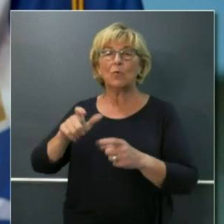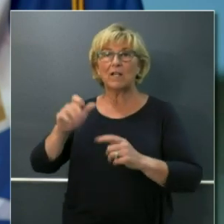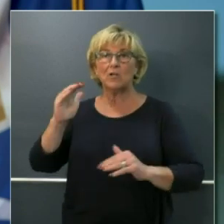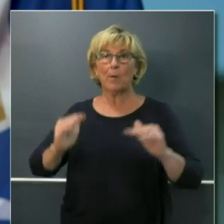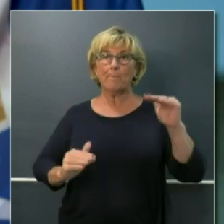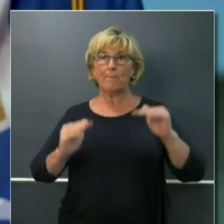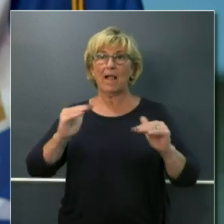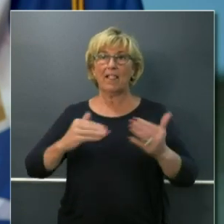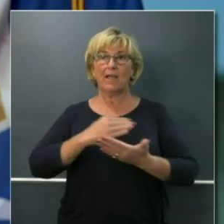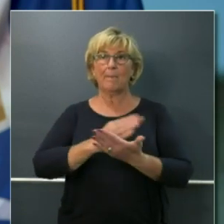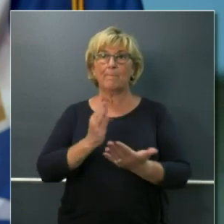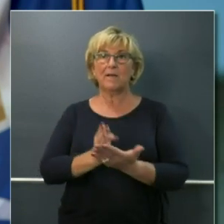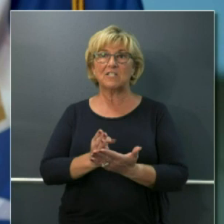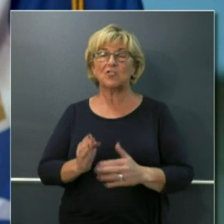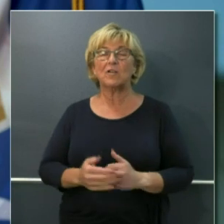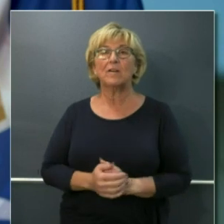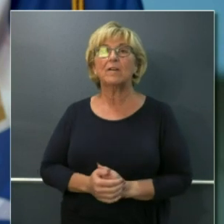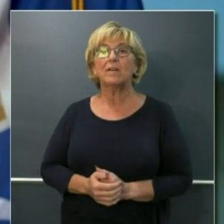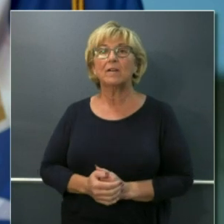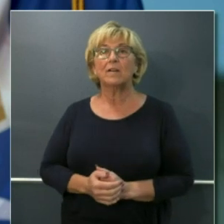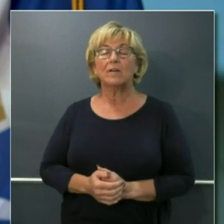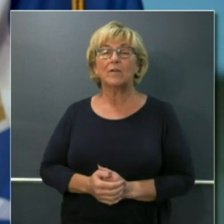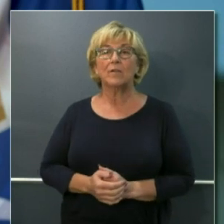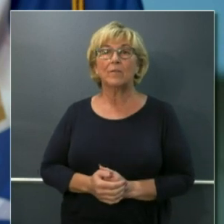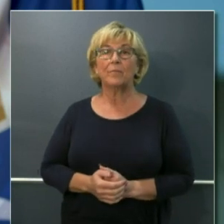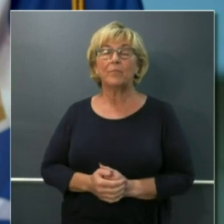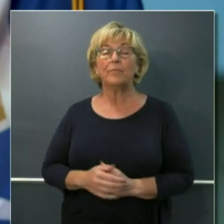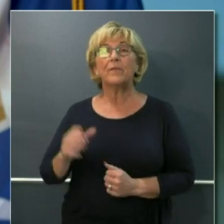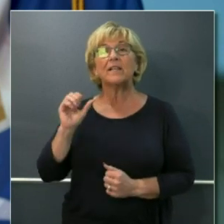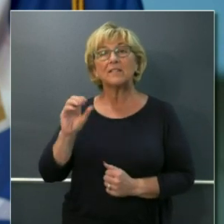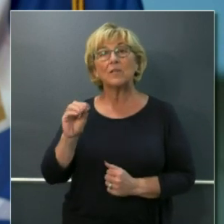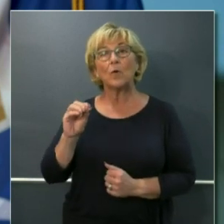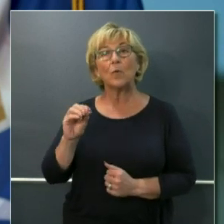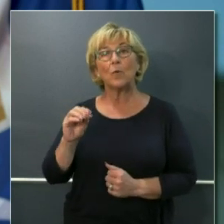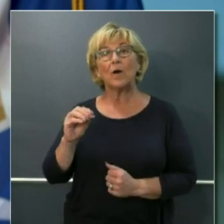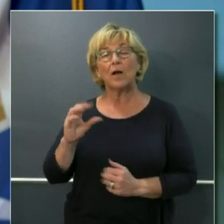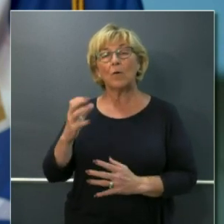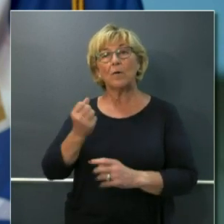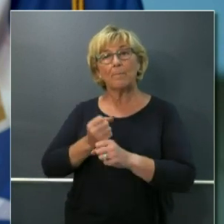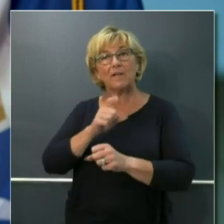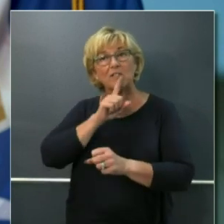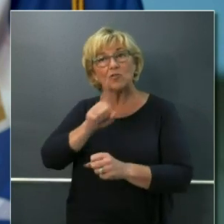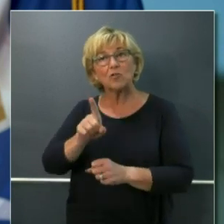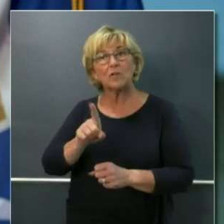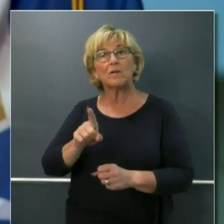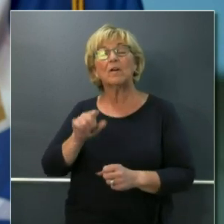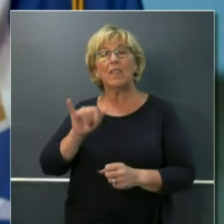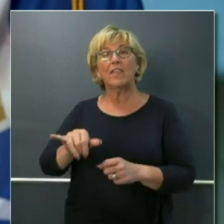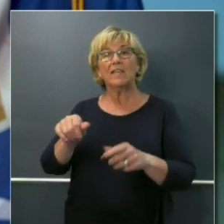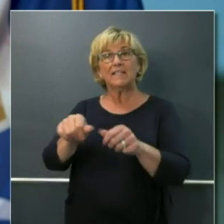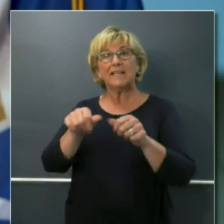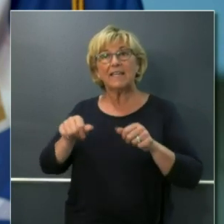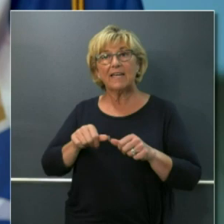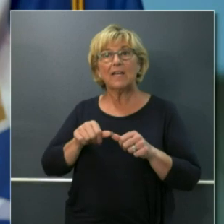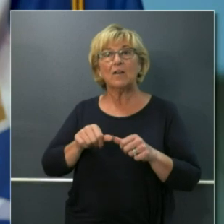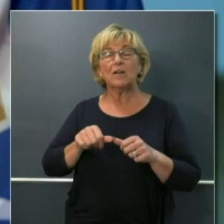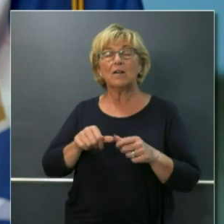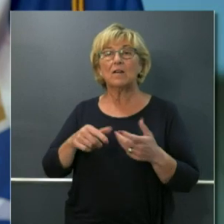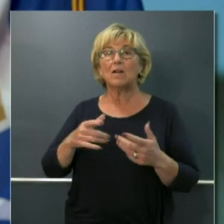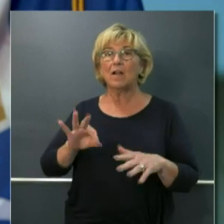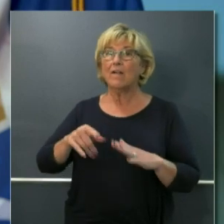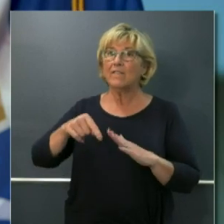a budget. No printing press here in the state of California. And so I can assure you this is an area of